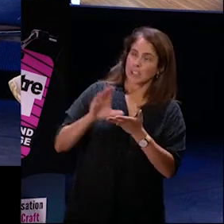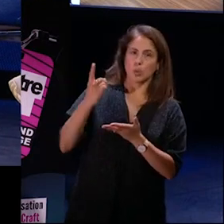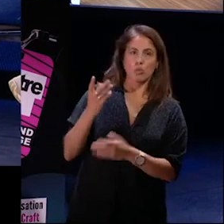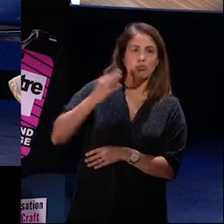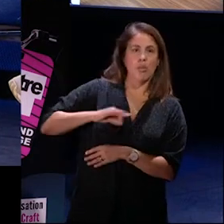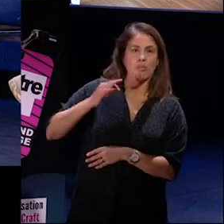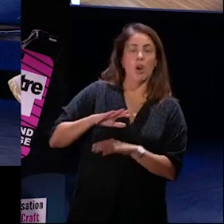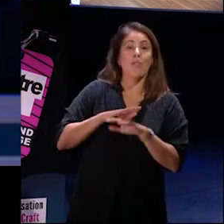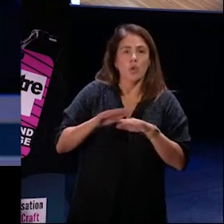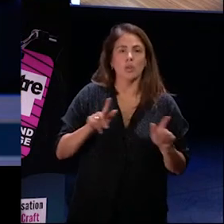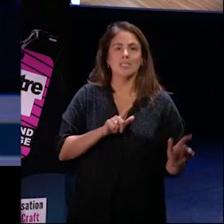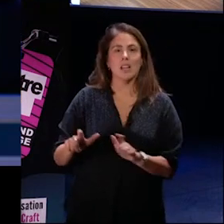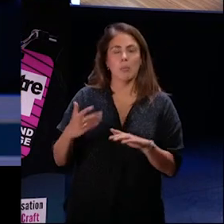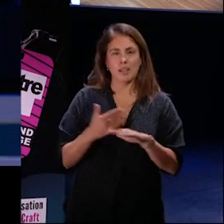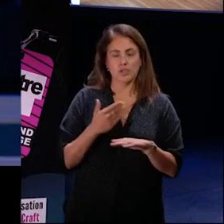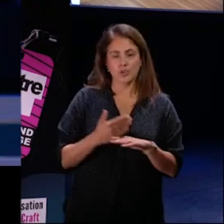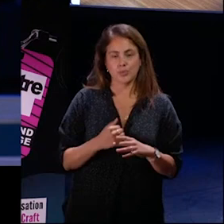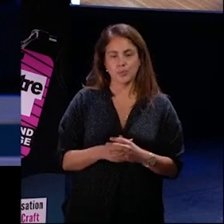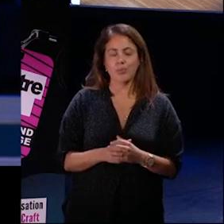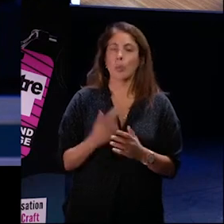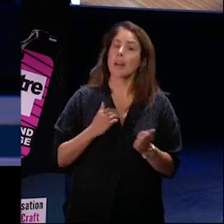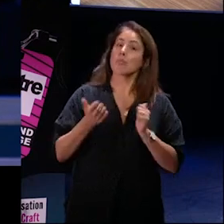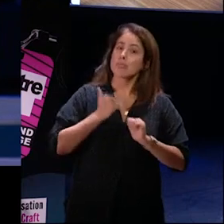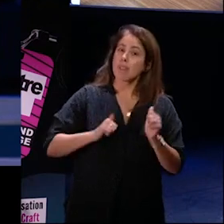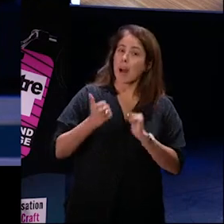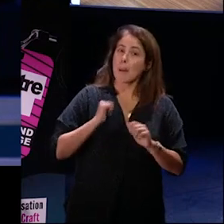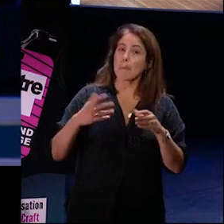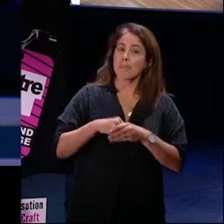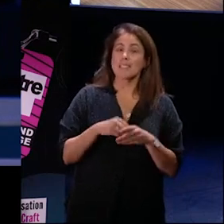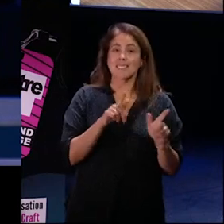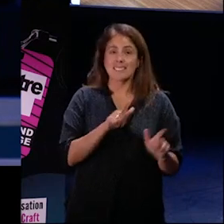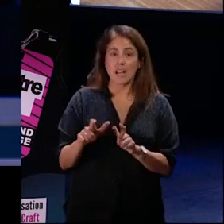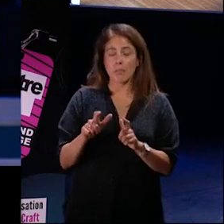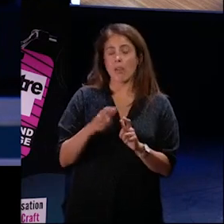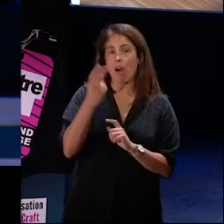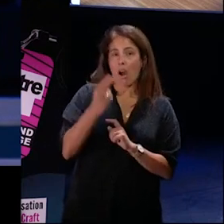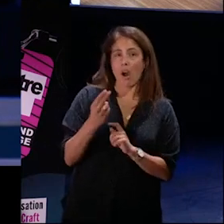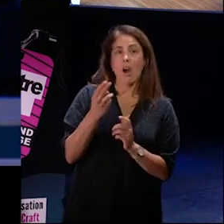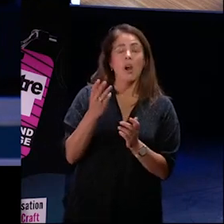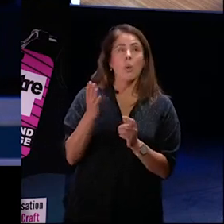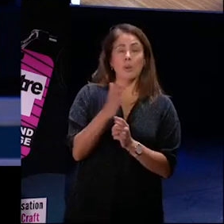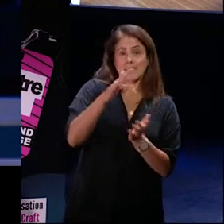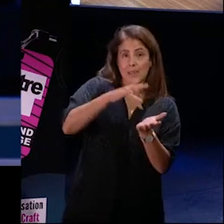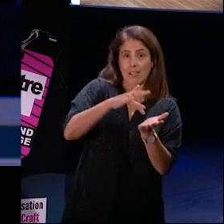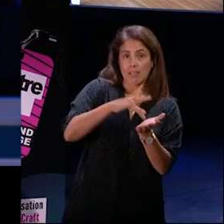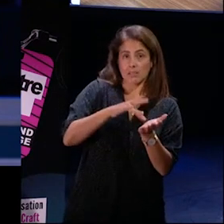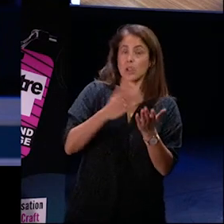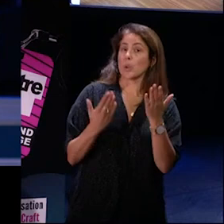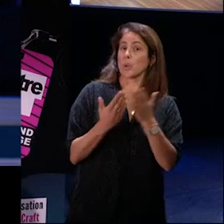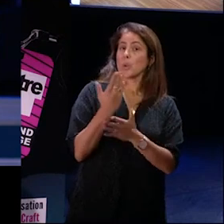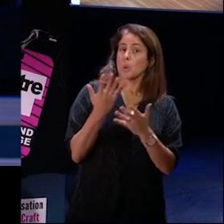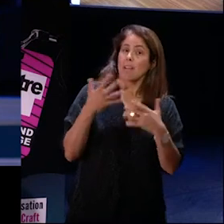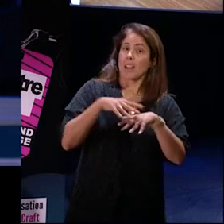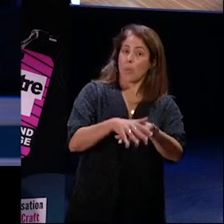from unsustainable actions. We're a proud member of Sustainable Arts West Midlands, a new network open to any